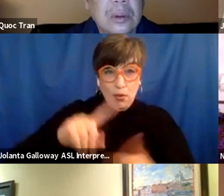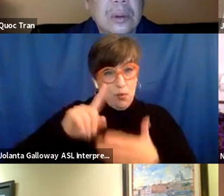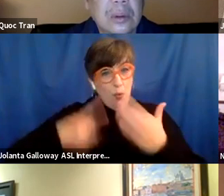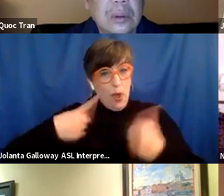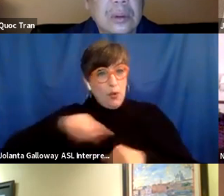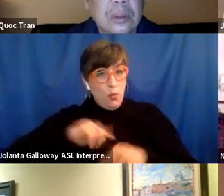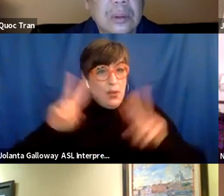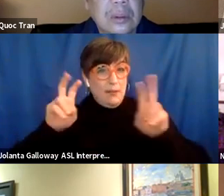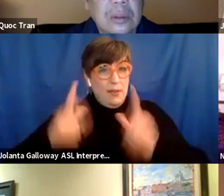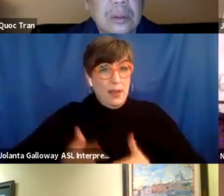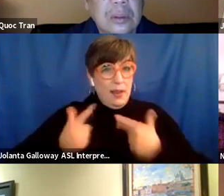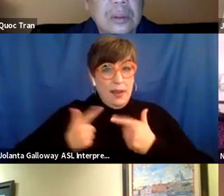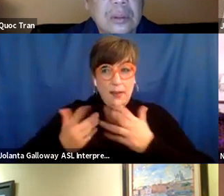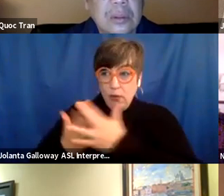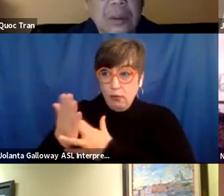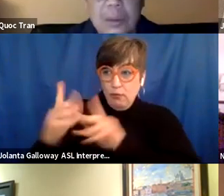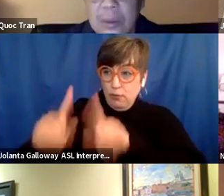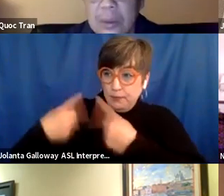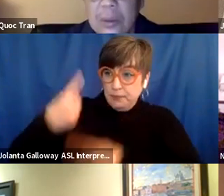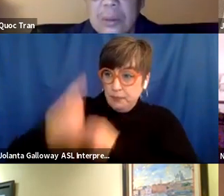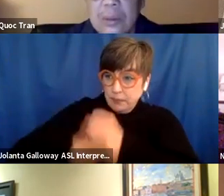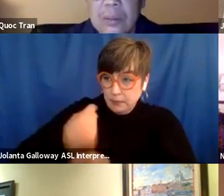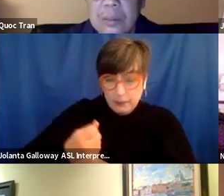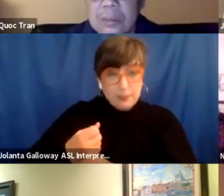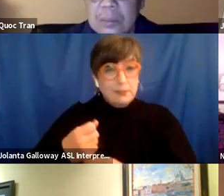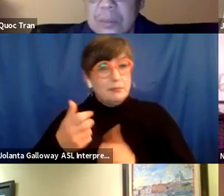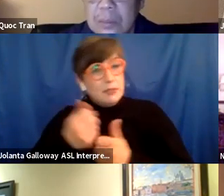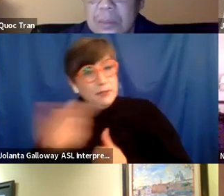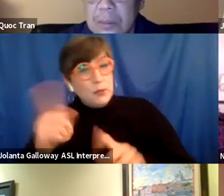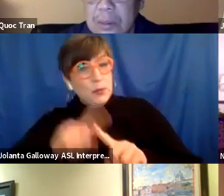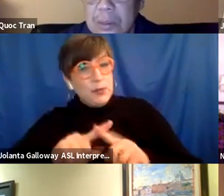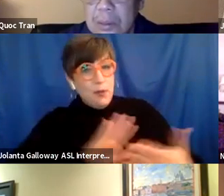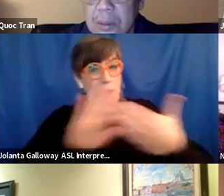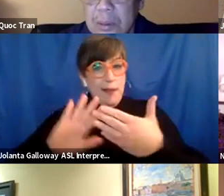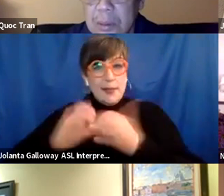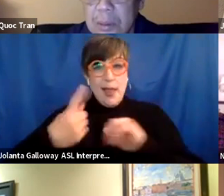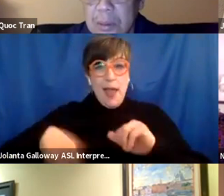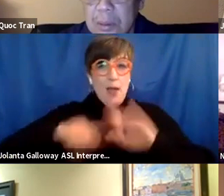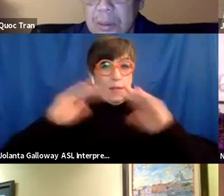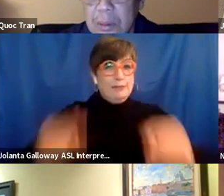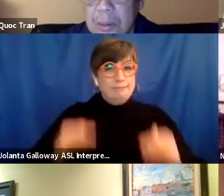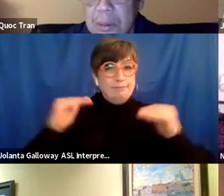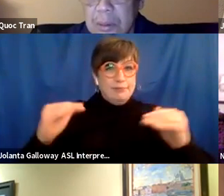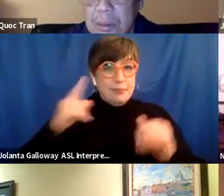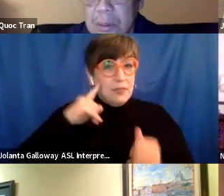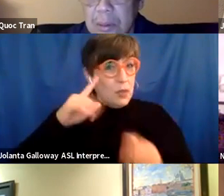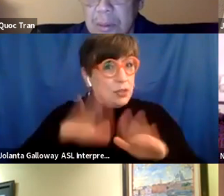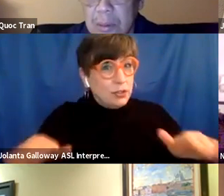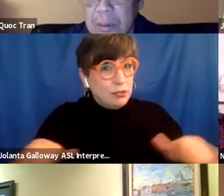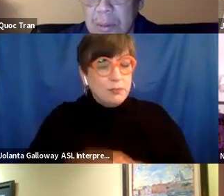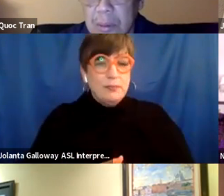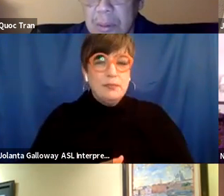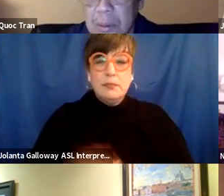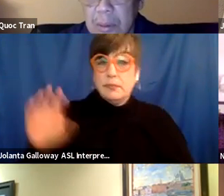that we've really stepped up for our children and their families and our whole community. When we closed our doors March 17th, we